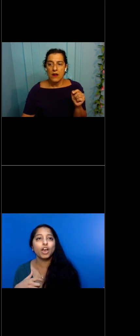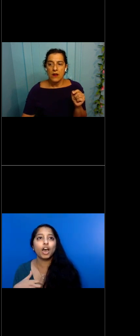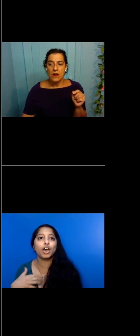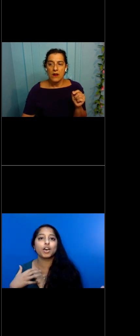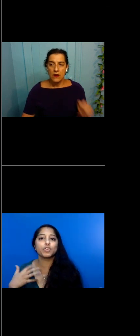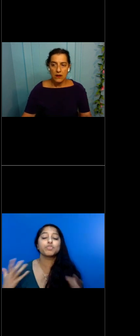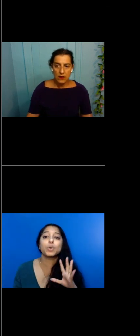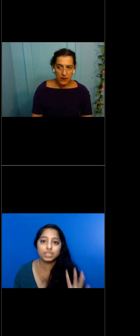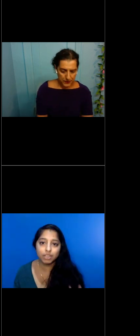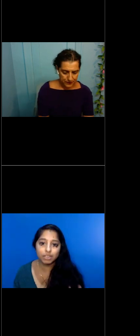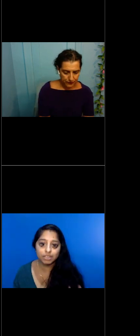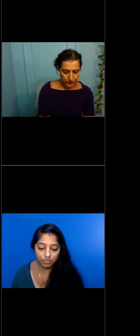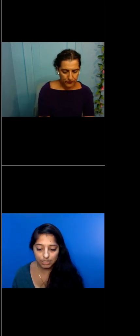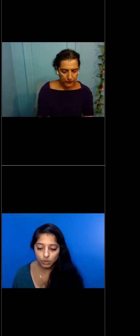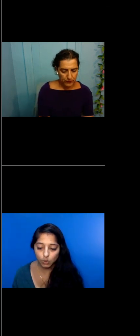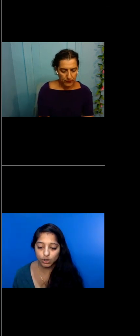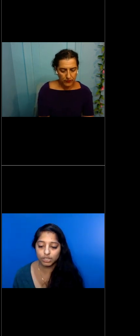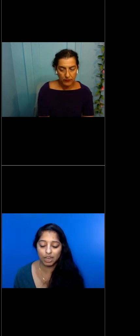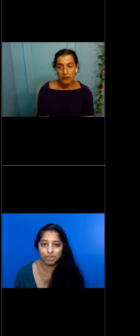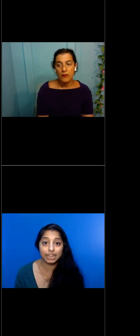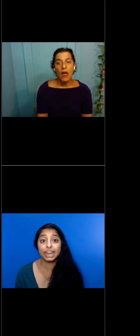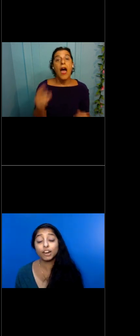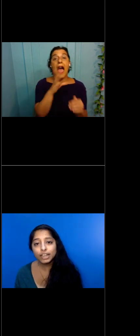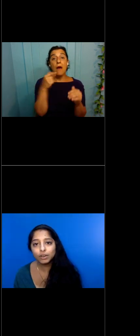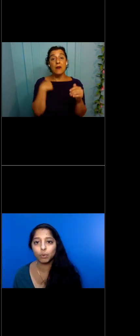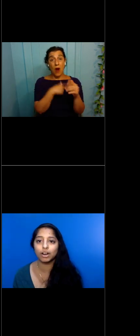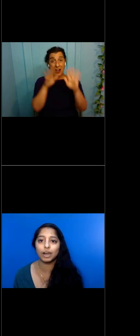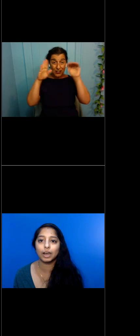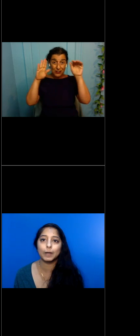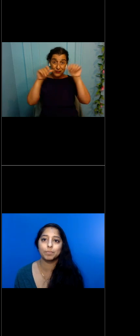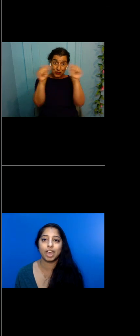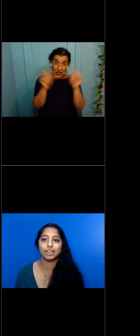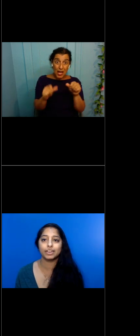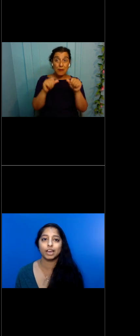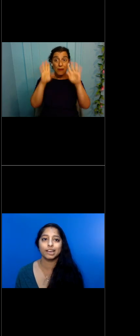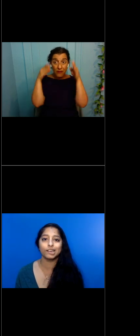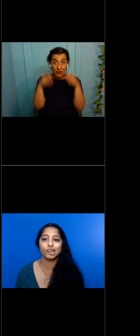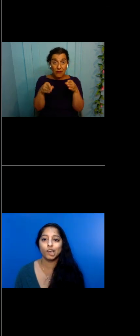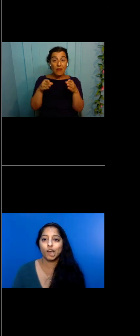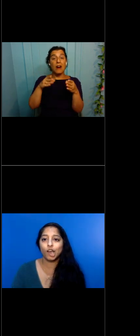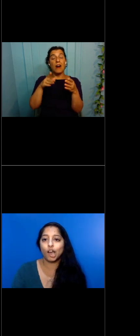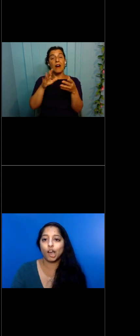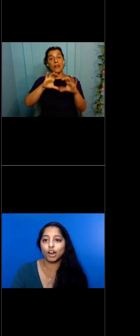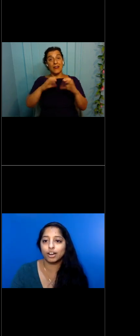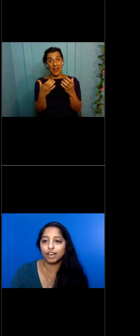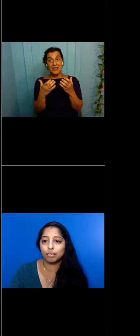change the focus of these courses that we inherit or that